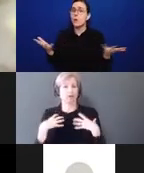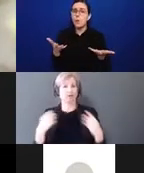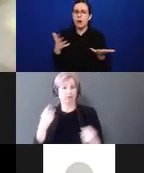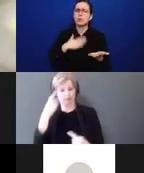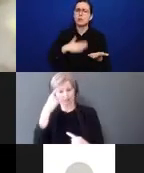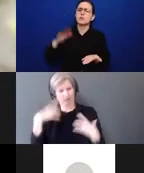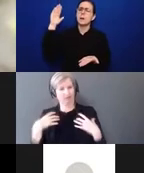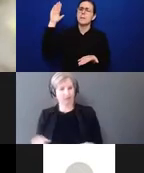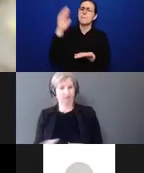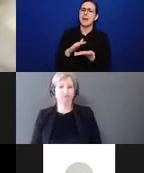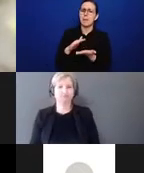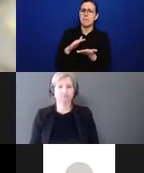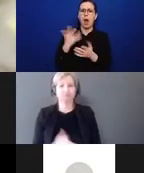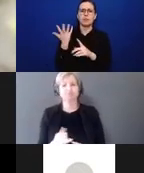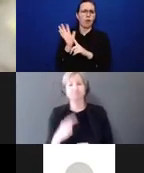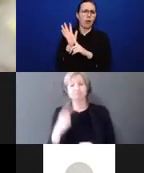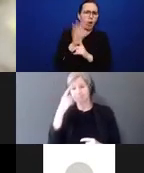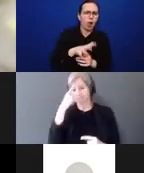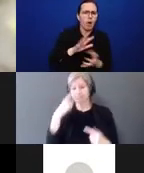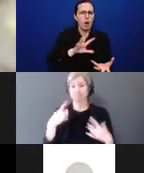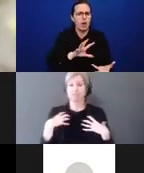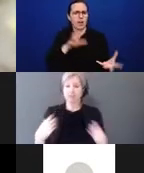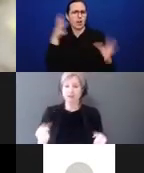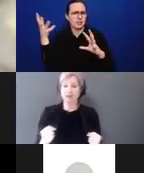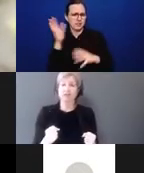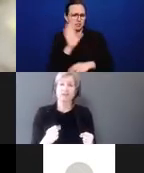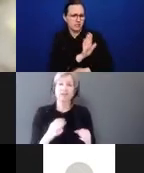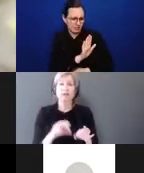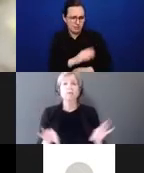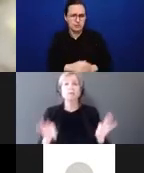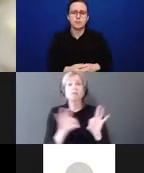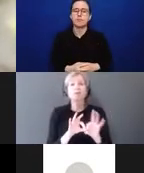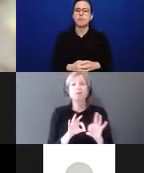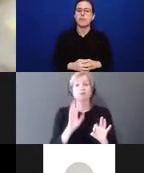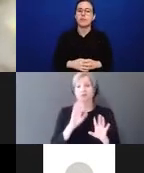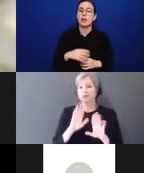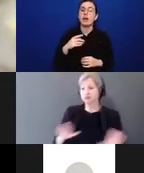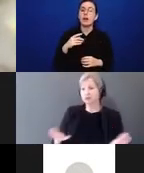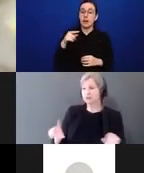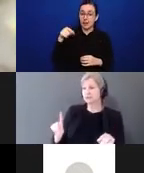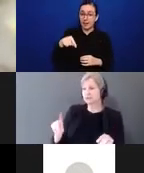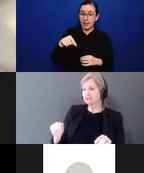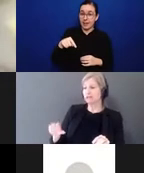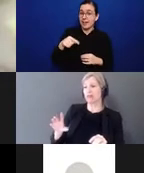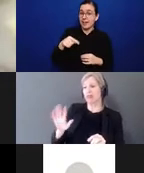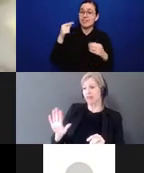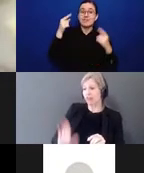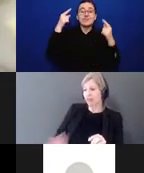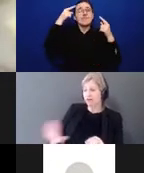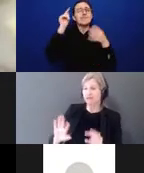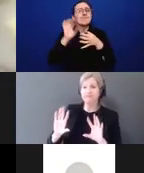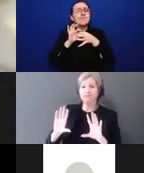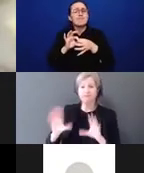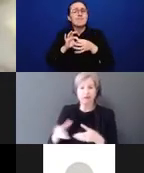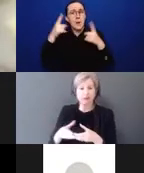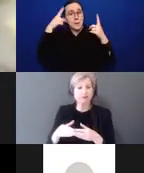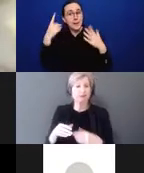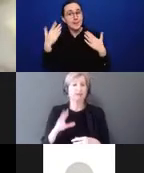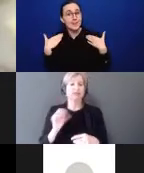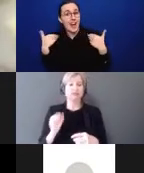Considerations for mental health that were particularly important for children with disabilities and their families during COVID was the social